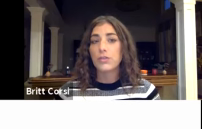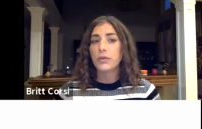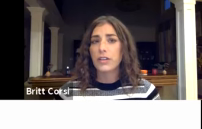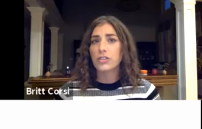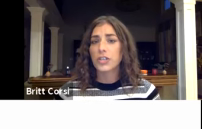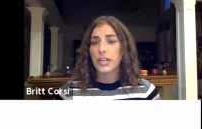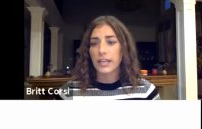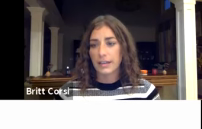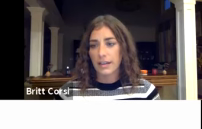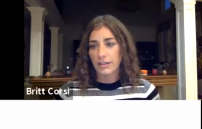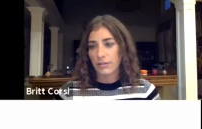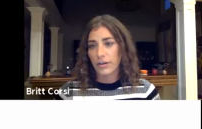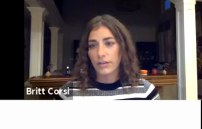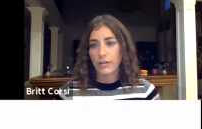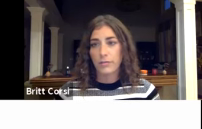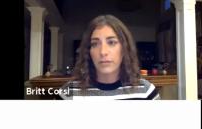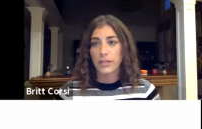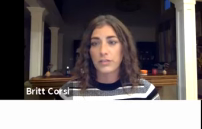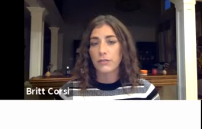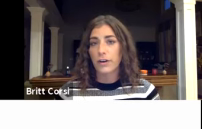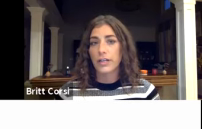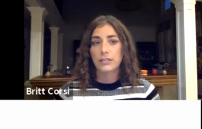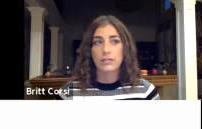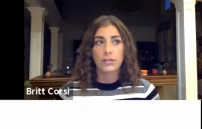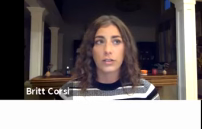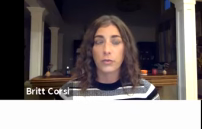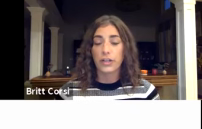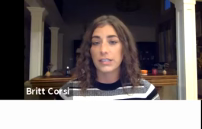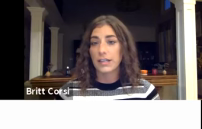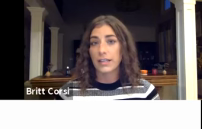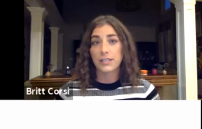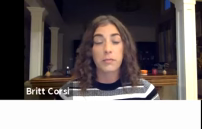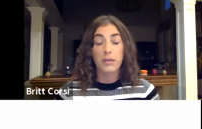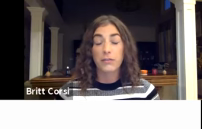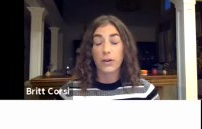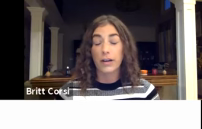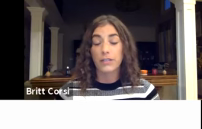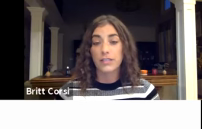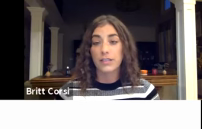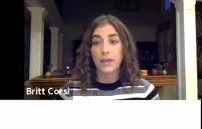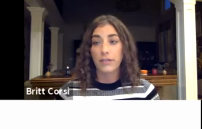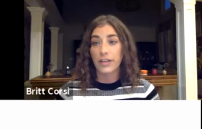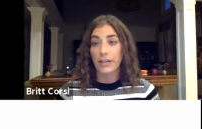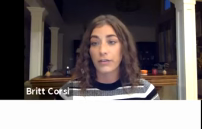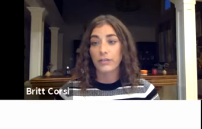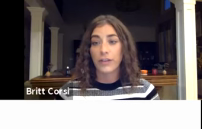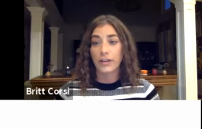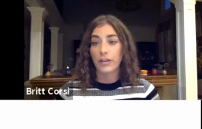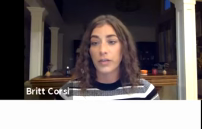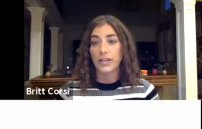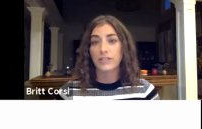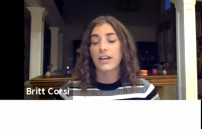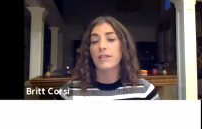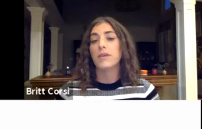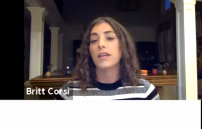And it was a really long journey. And you've heard it from everybody so far. It's early mornings, late nights, maybe 4 hours of sleep every day for a very